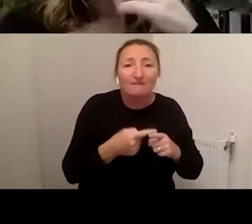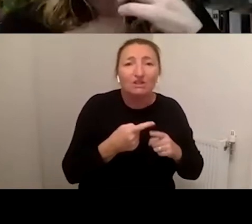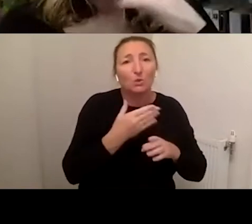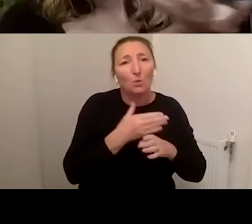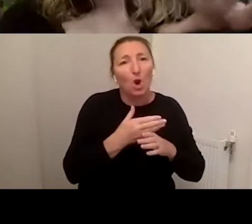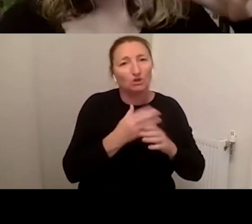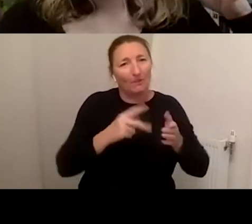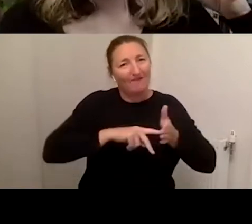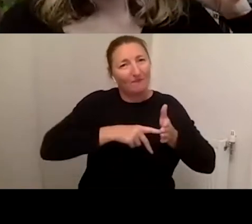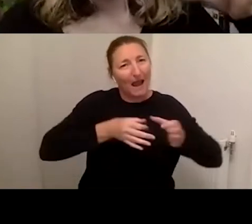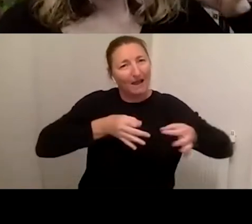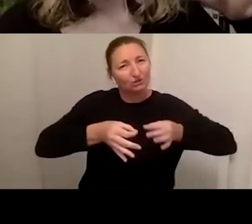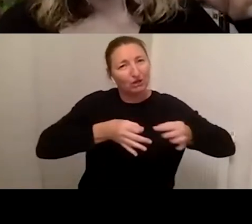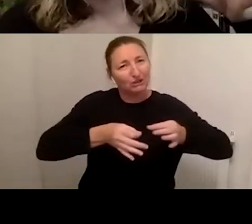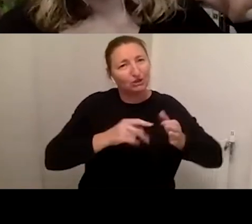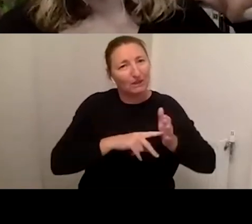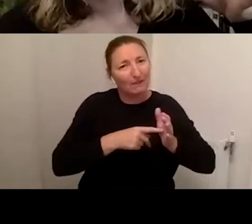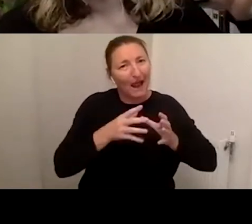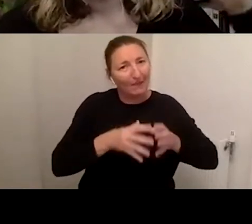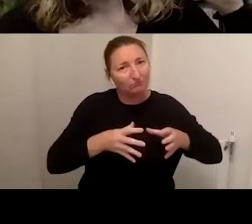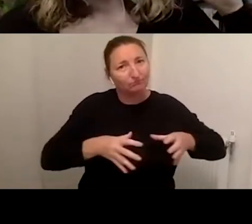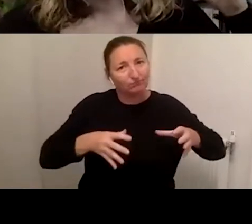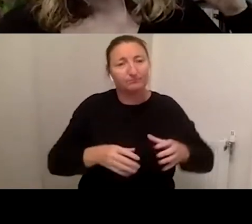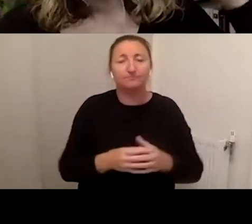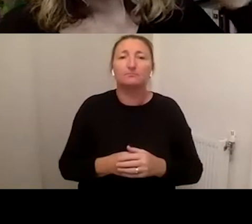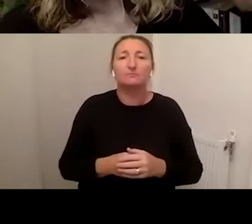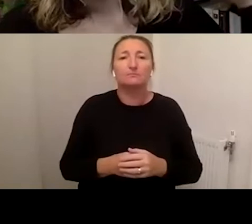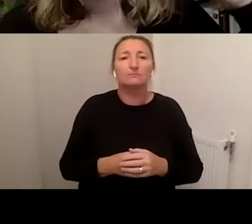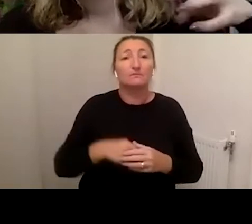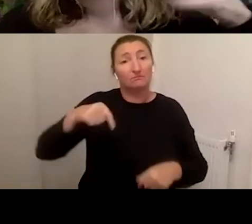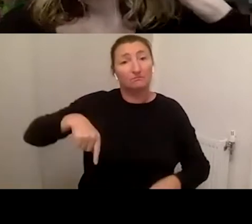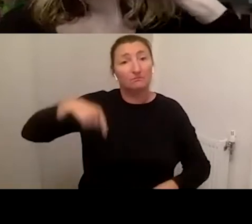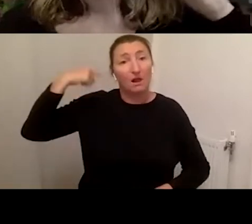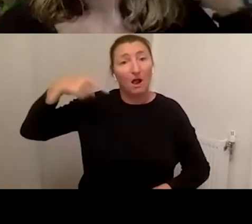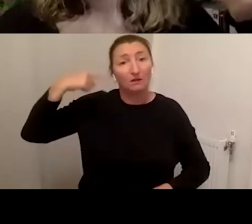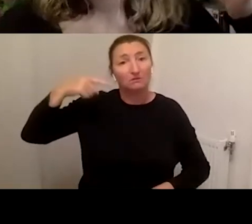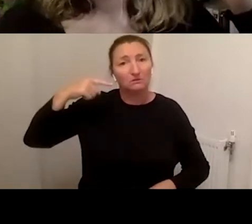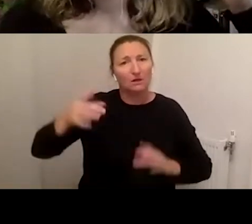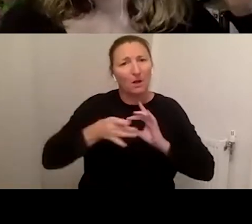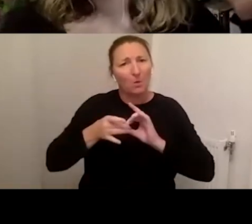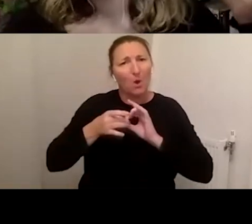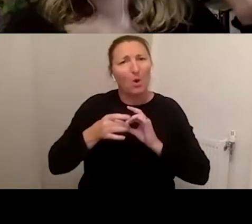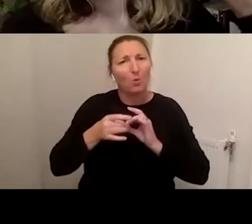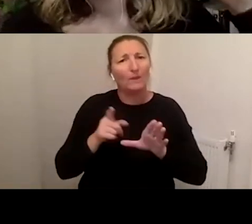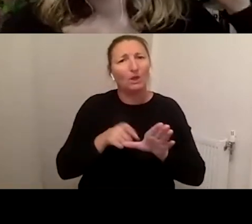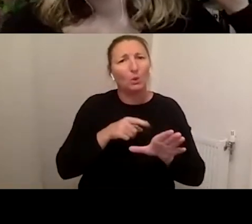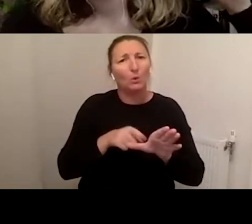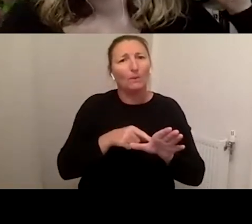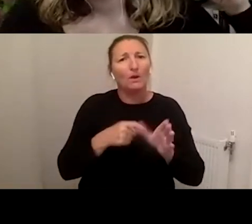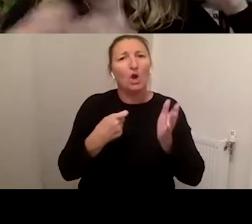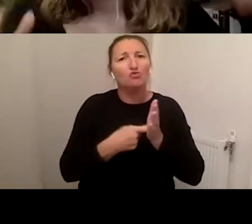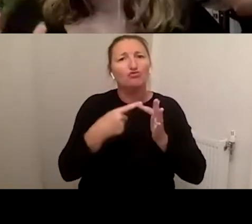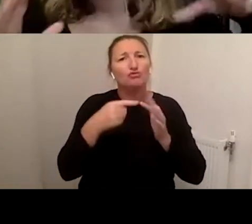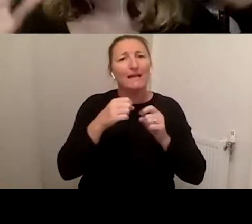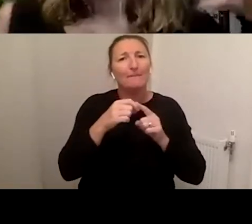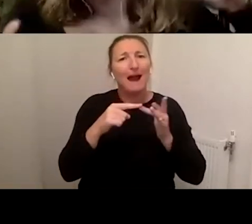one in London that I was talking to not long ago who said they did a lot of work with youth. the Repower London group, which they're